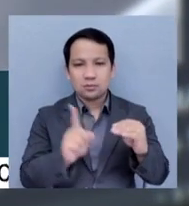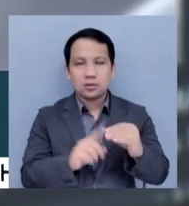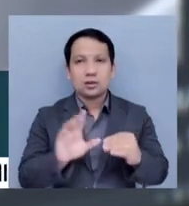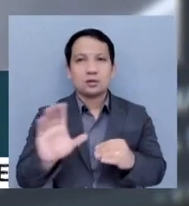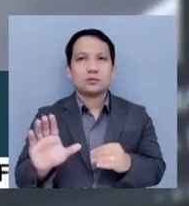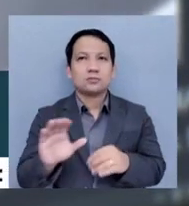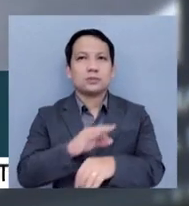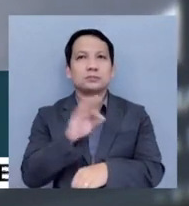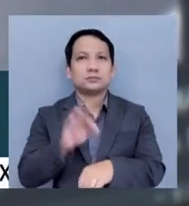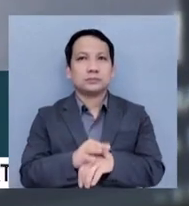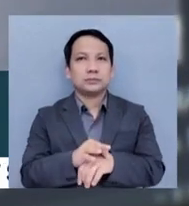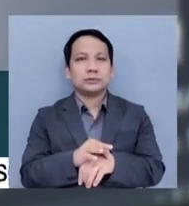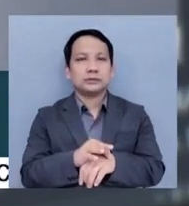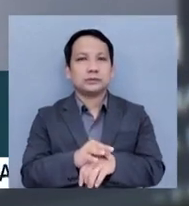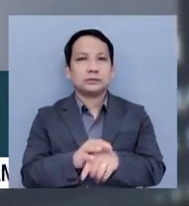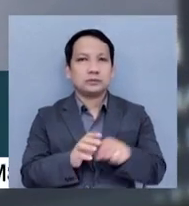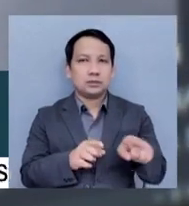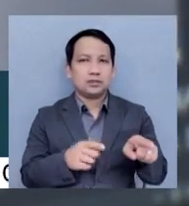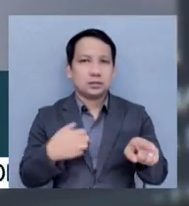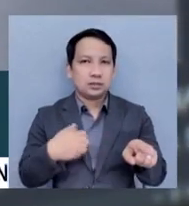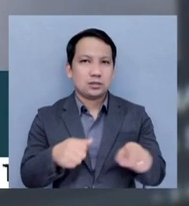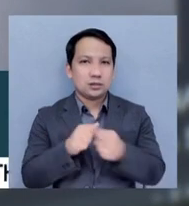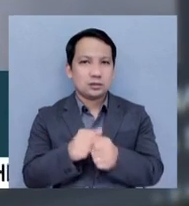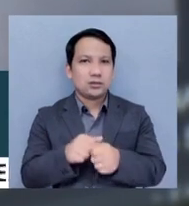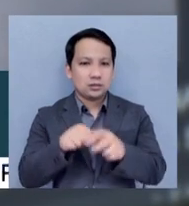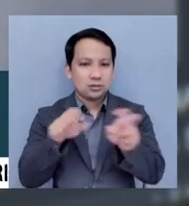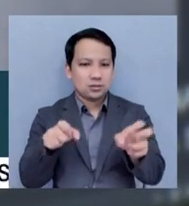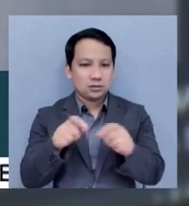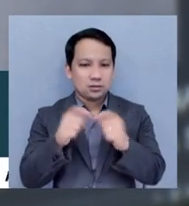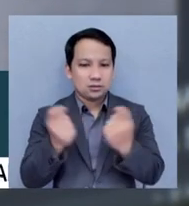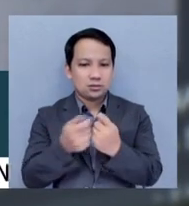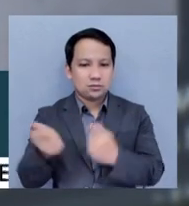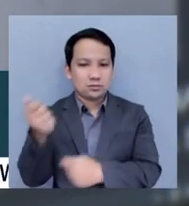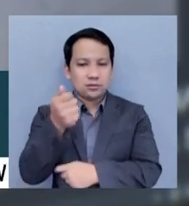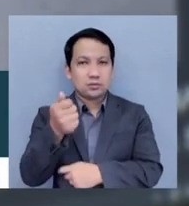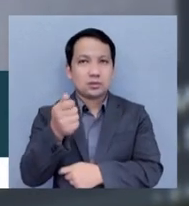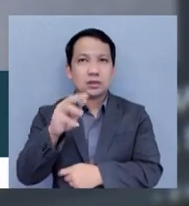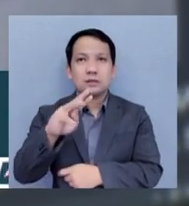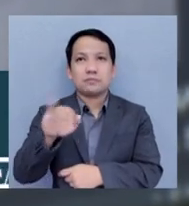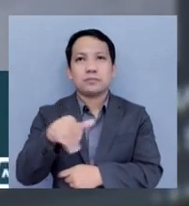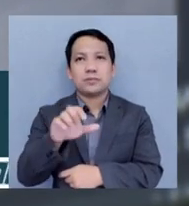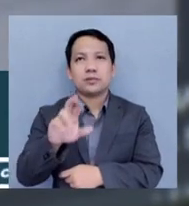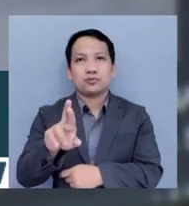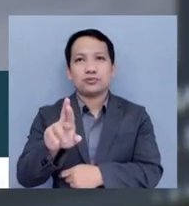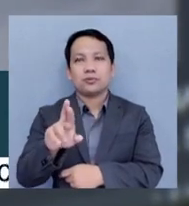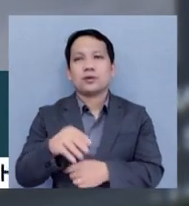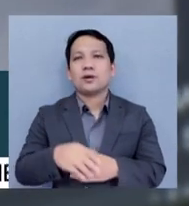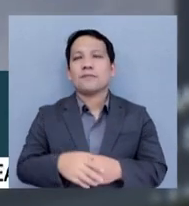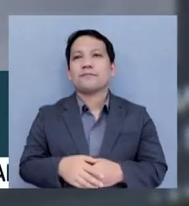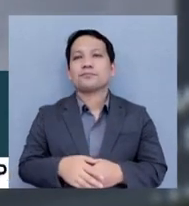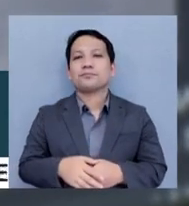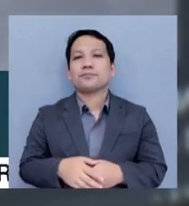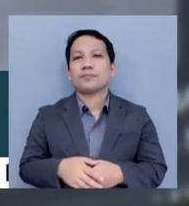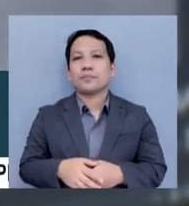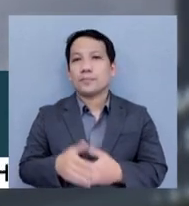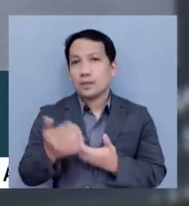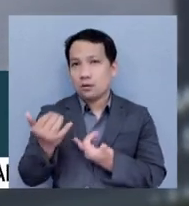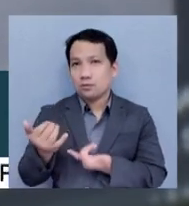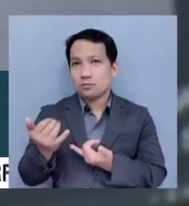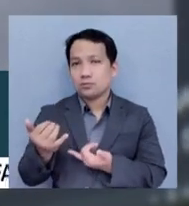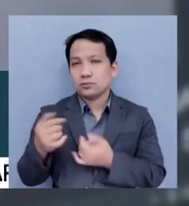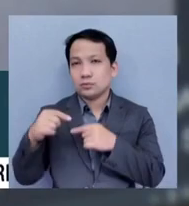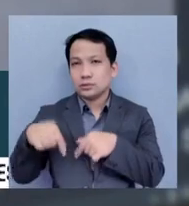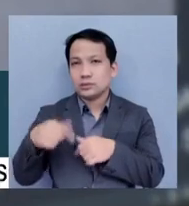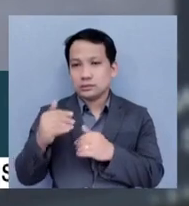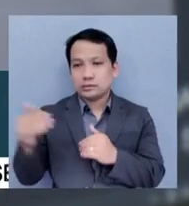field. Ang team leader nila in major. Okay. Ngayon, dito sa